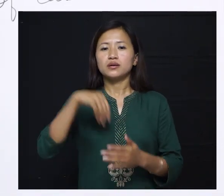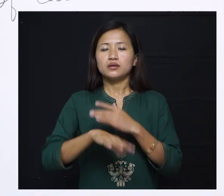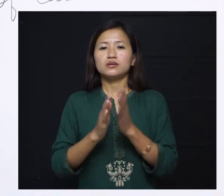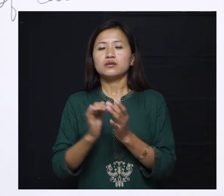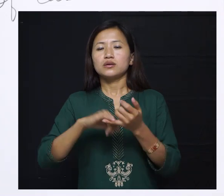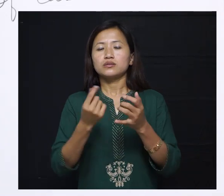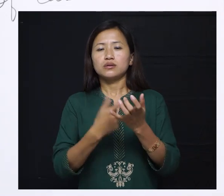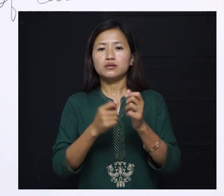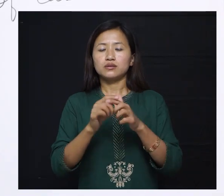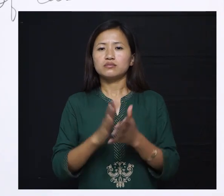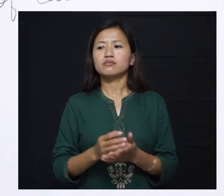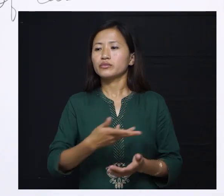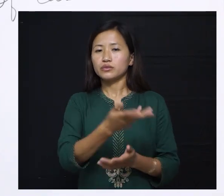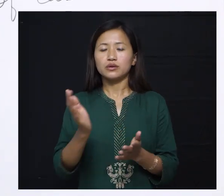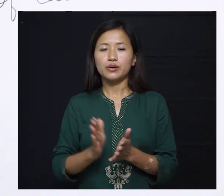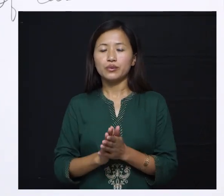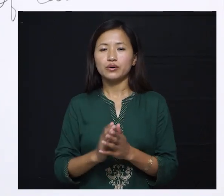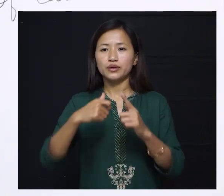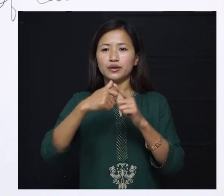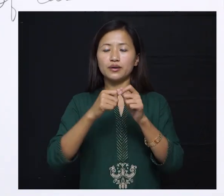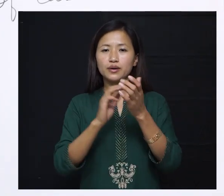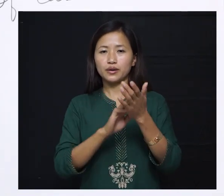there were Kashmiris, there were also